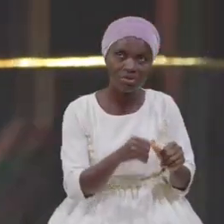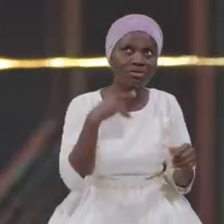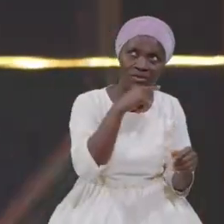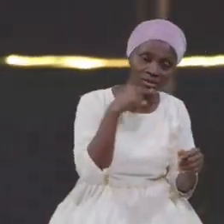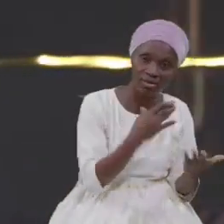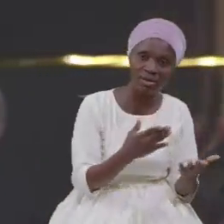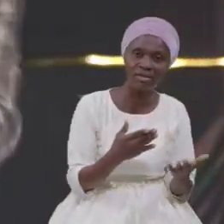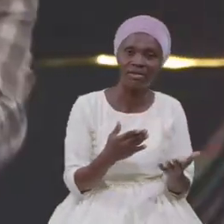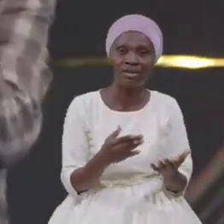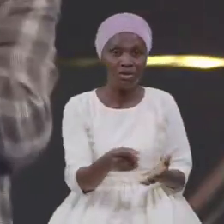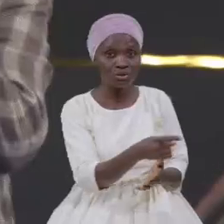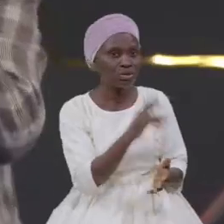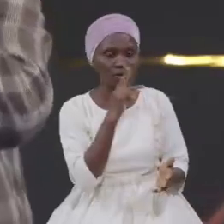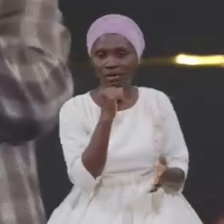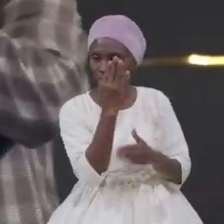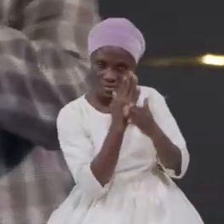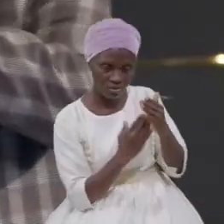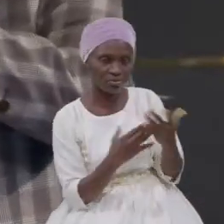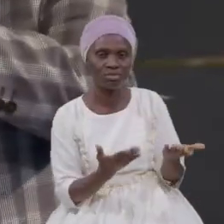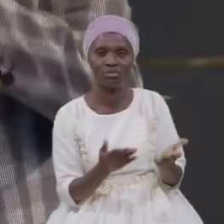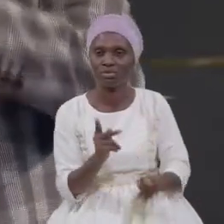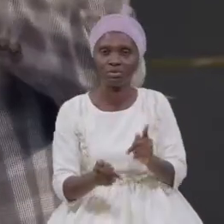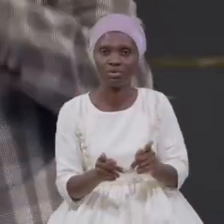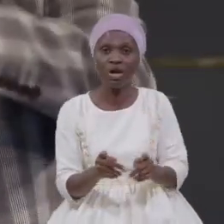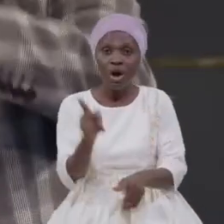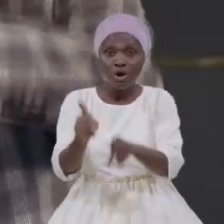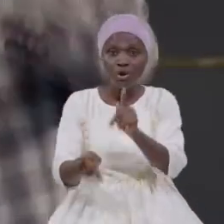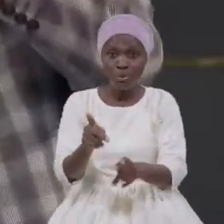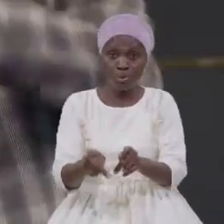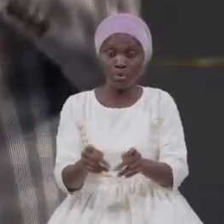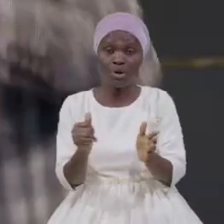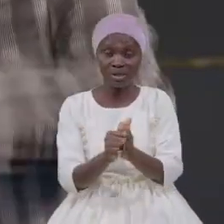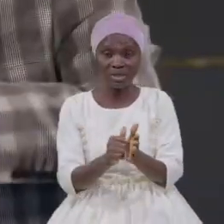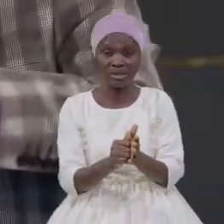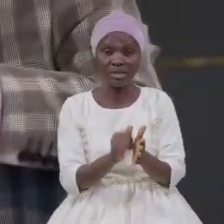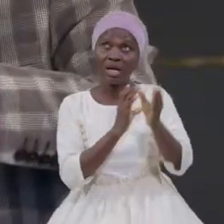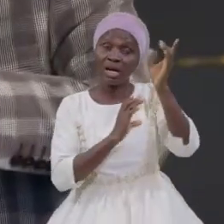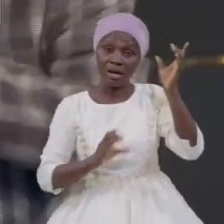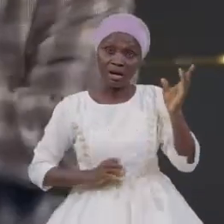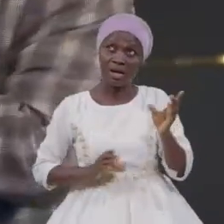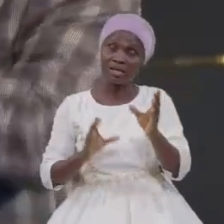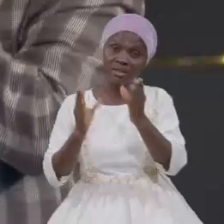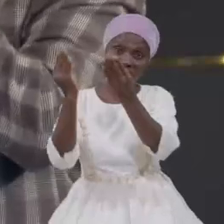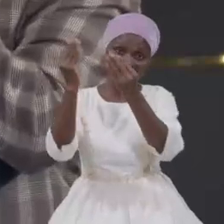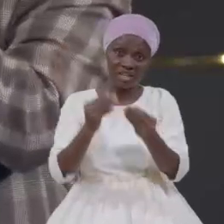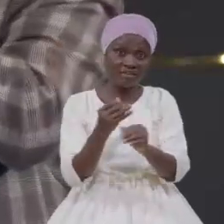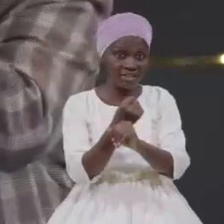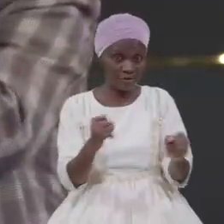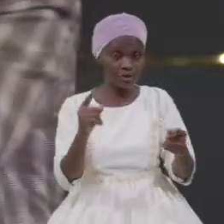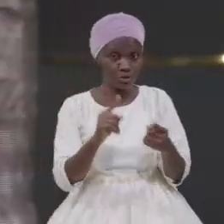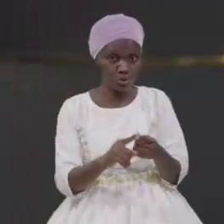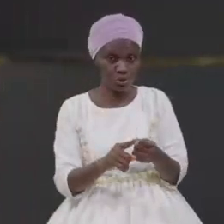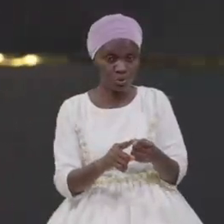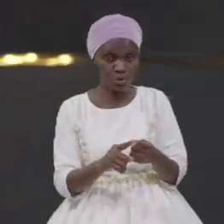are not penitent. The people that Christ gives salvation to, his